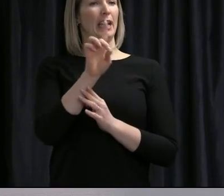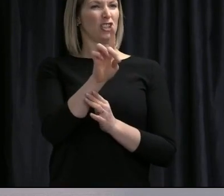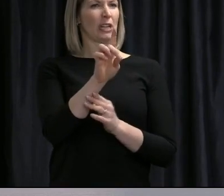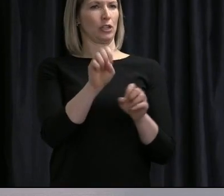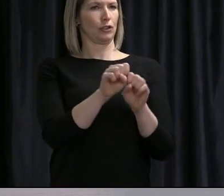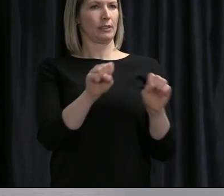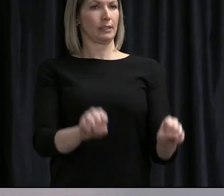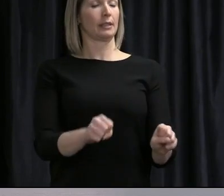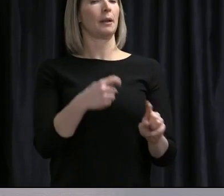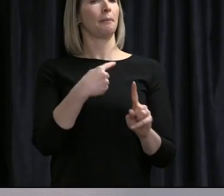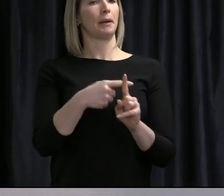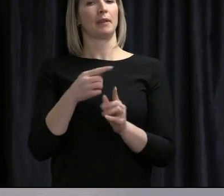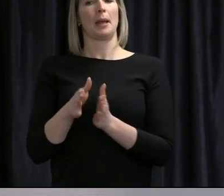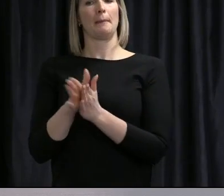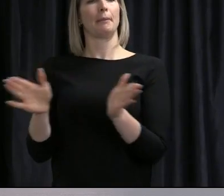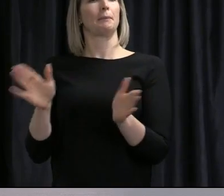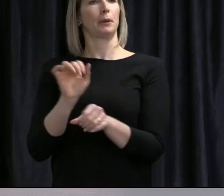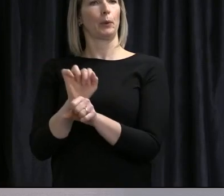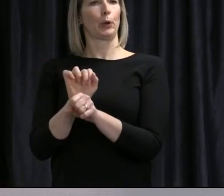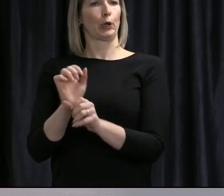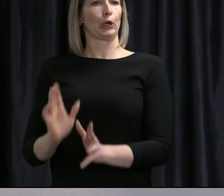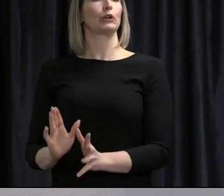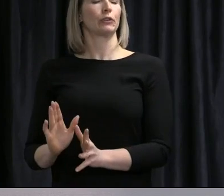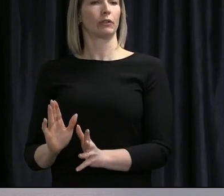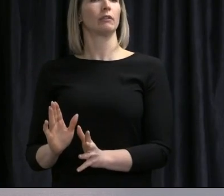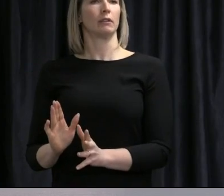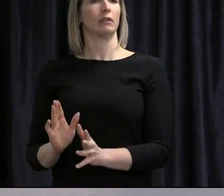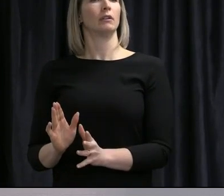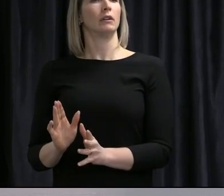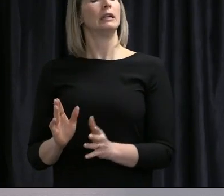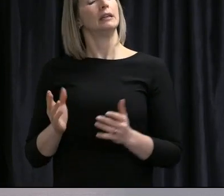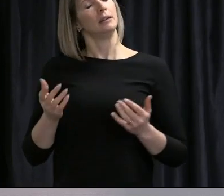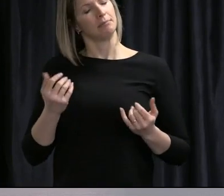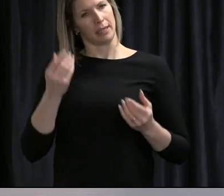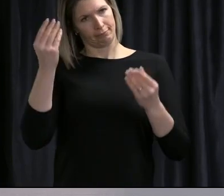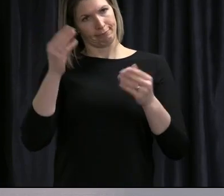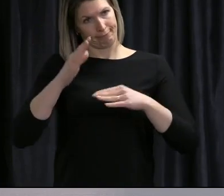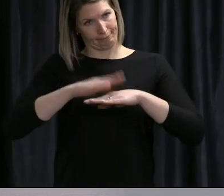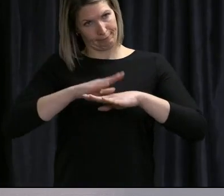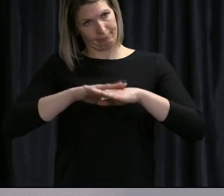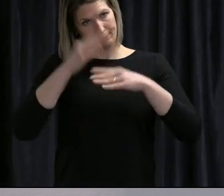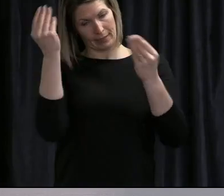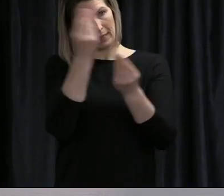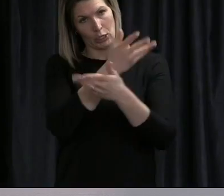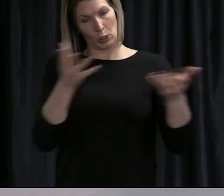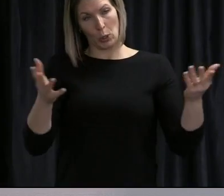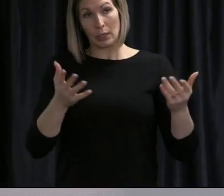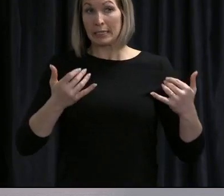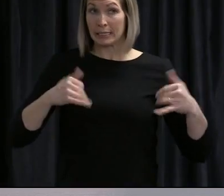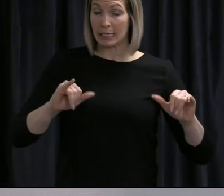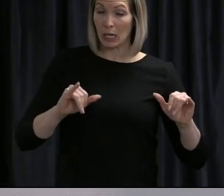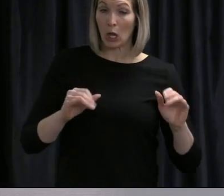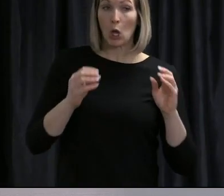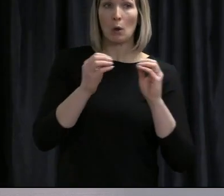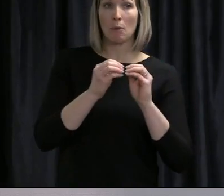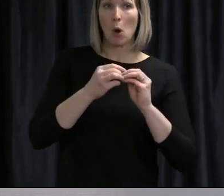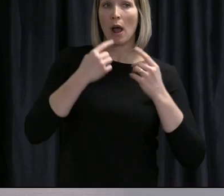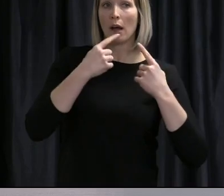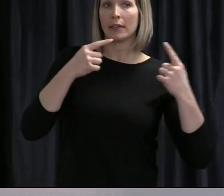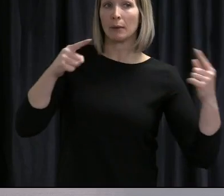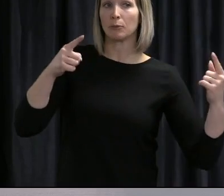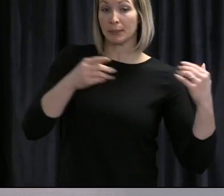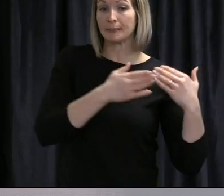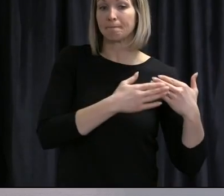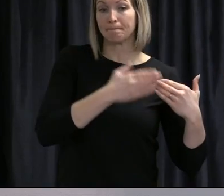as well as the public sector workforce, but realizing this is an evolving situation, and there will still be, more announcements that